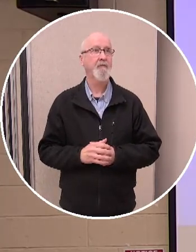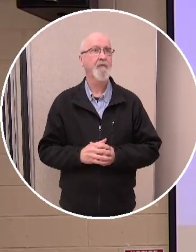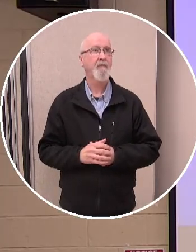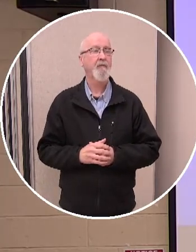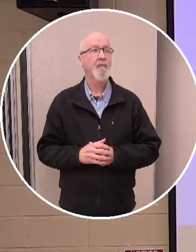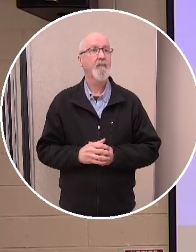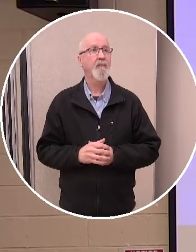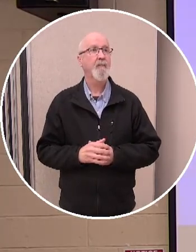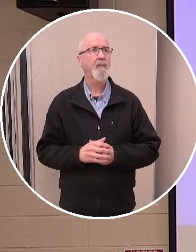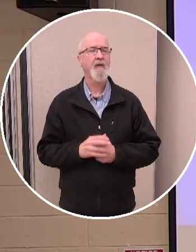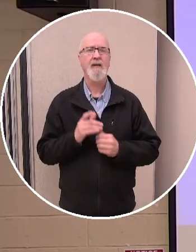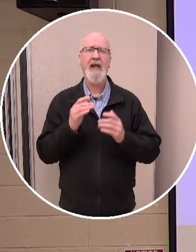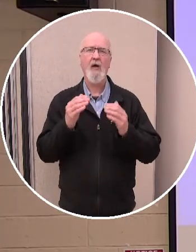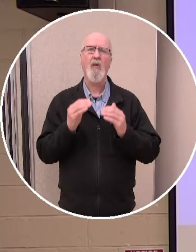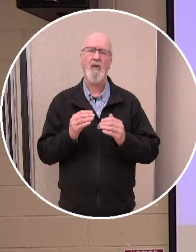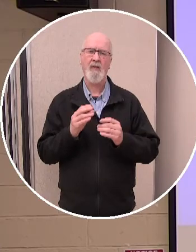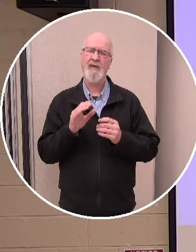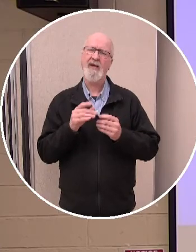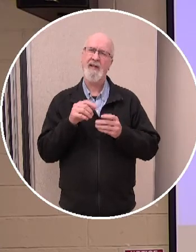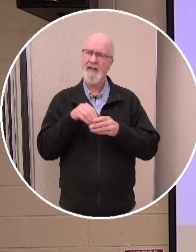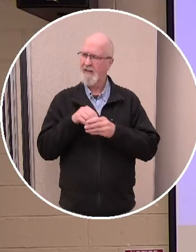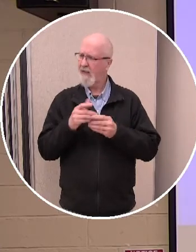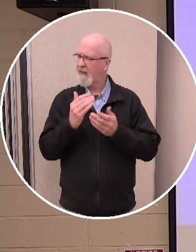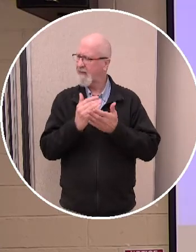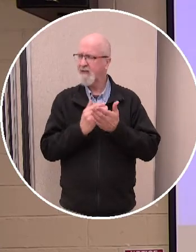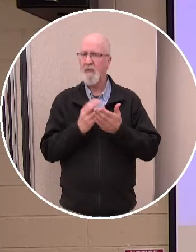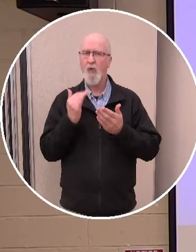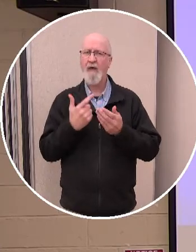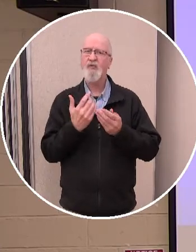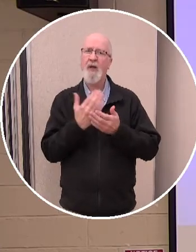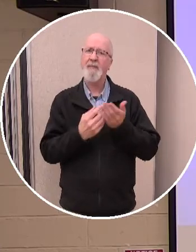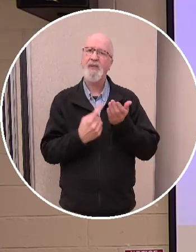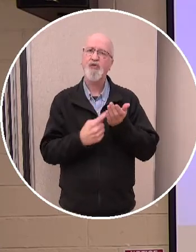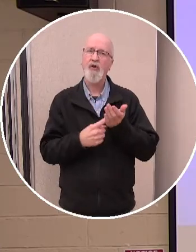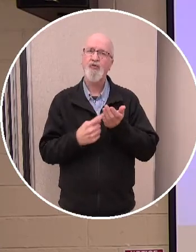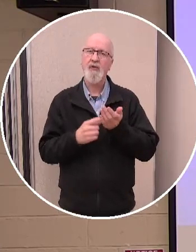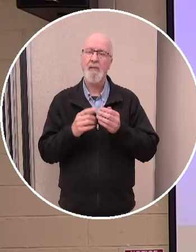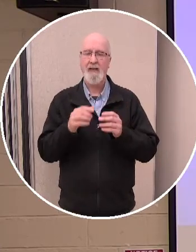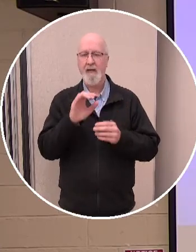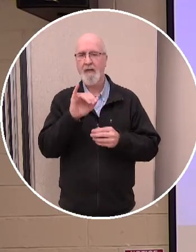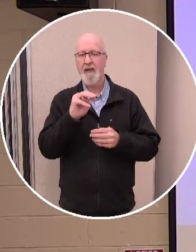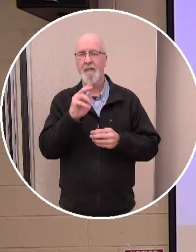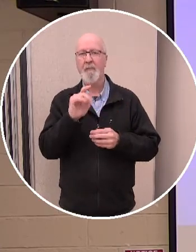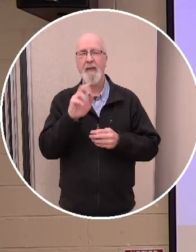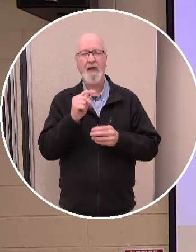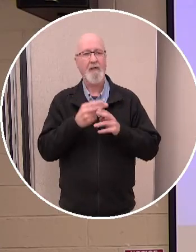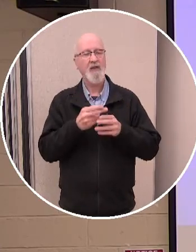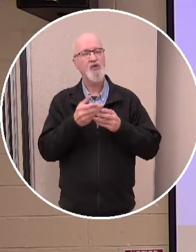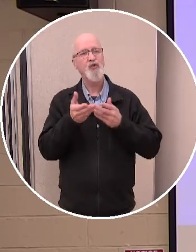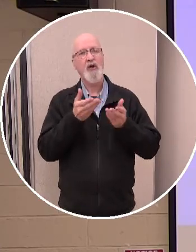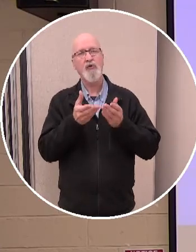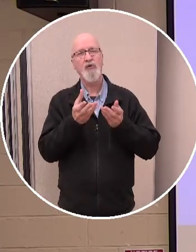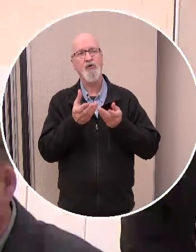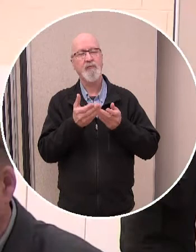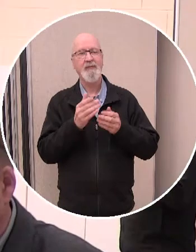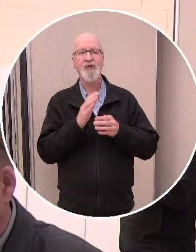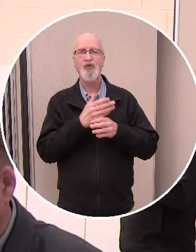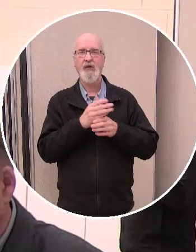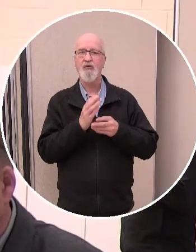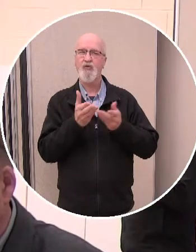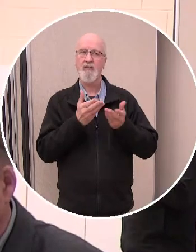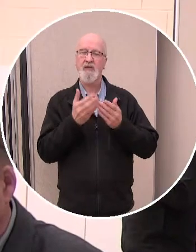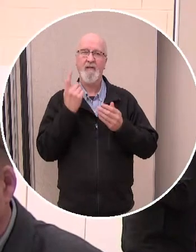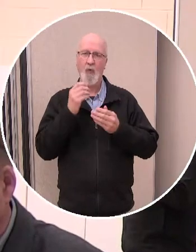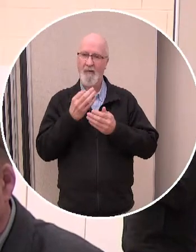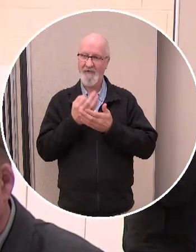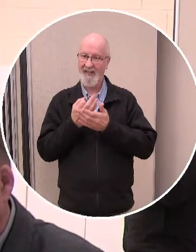There were some discussion items that we discussed at the meeting. The first one was the impact of the shared services for financial management versus